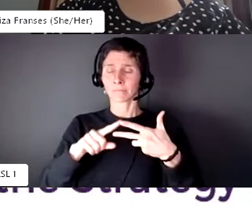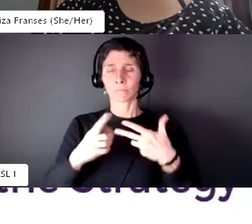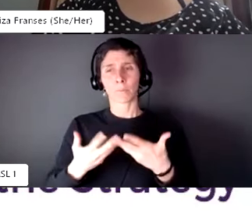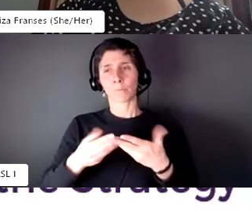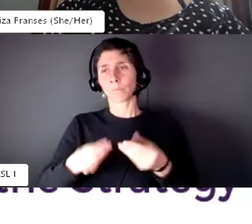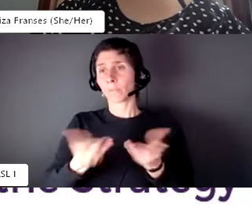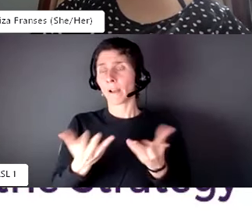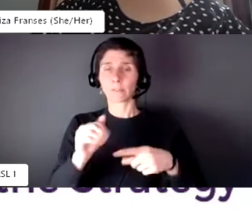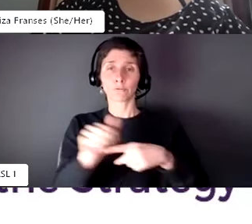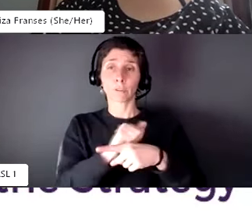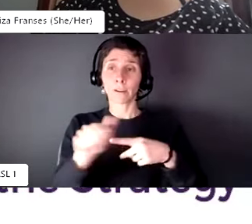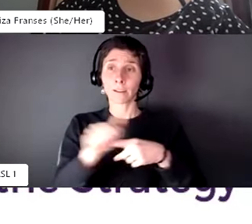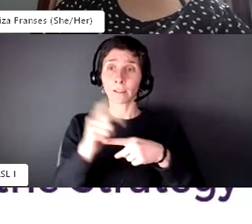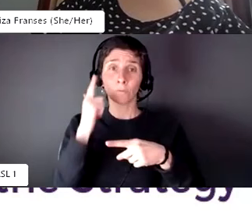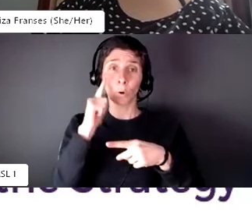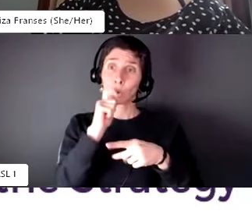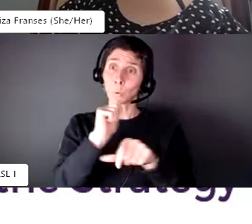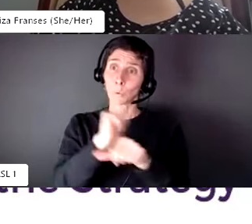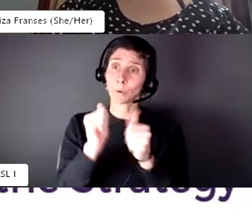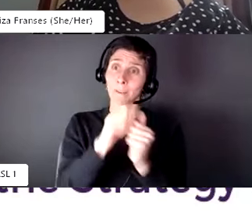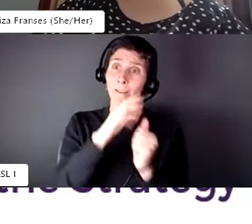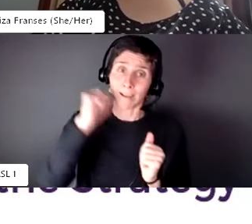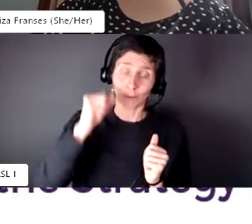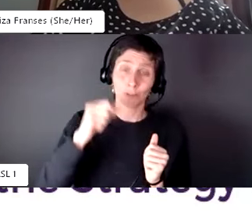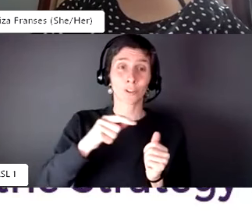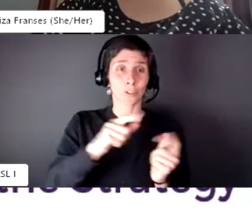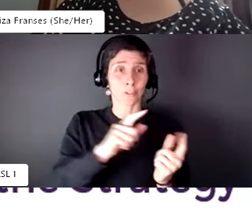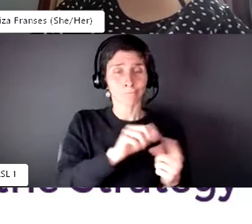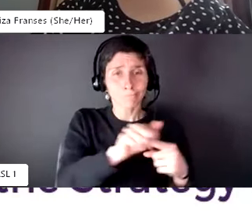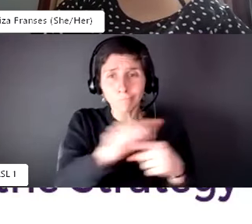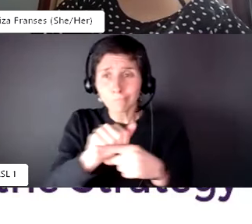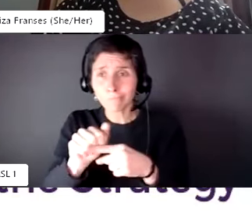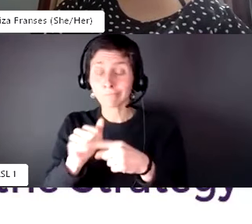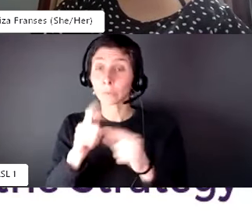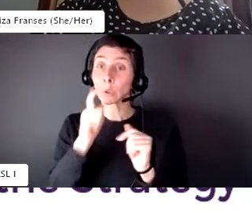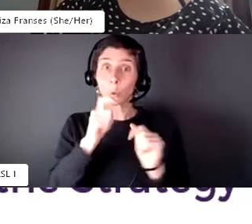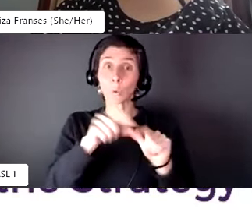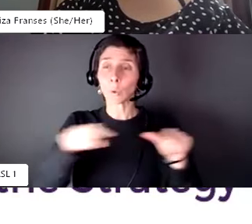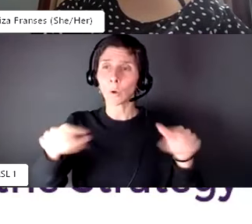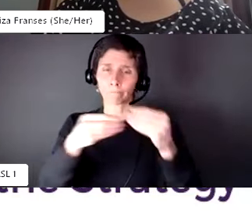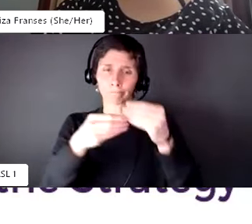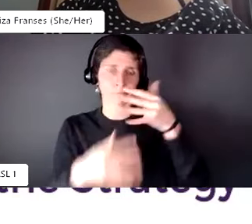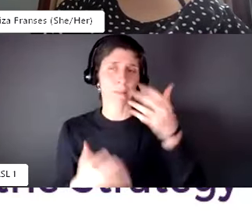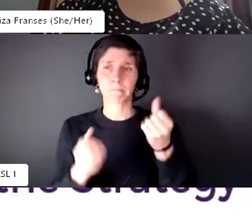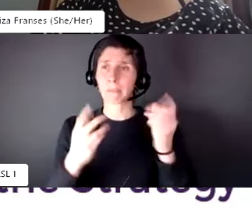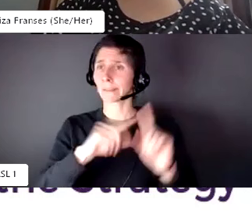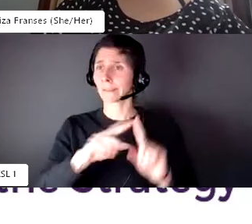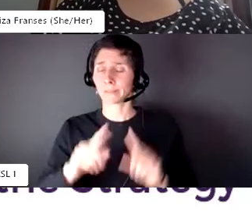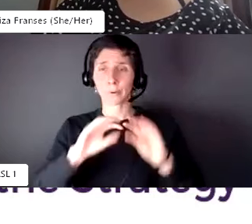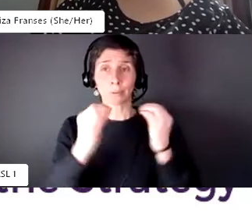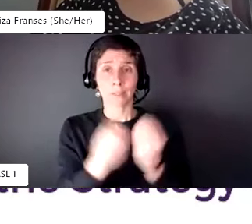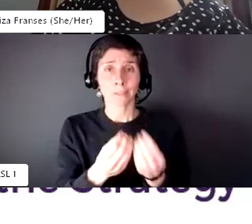over the years, that's really expanded in terms of those groups that we provide services to, from social workers